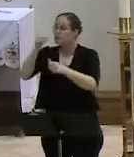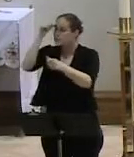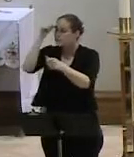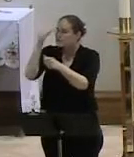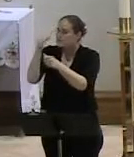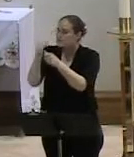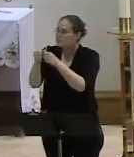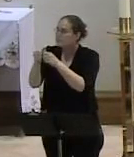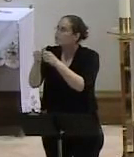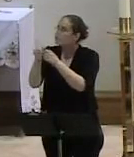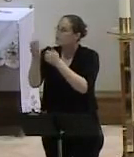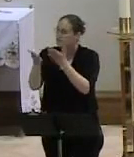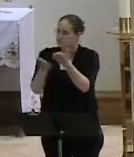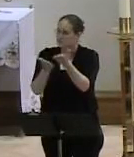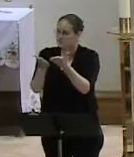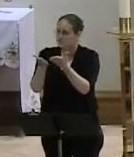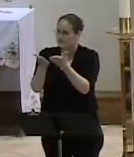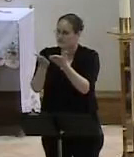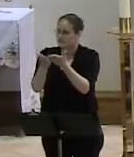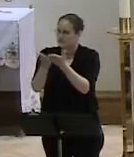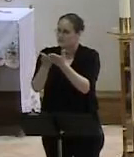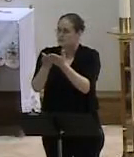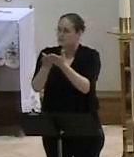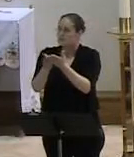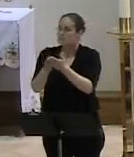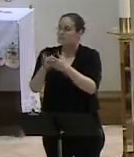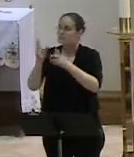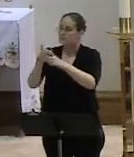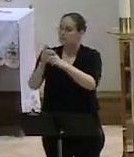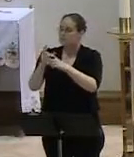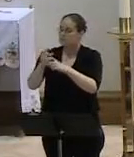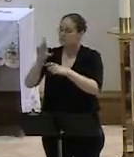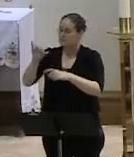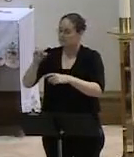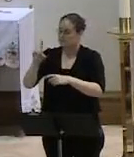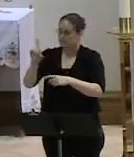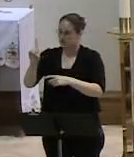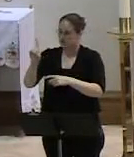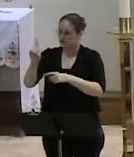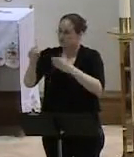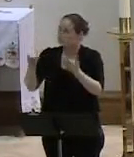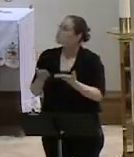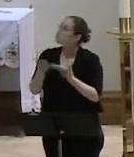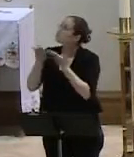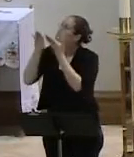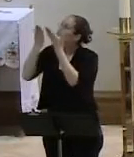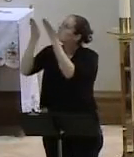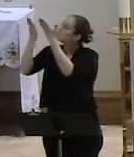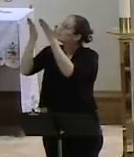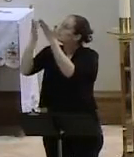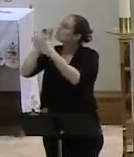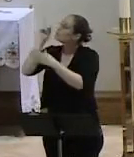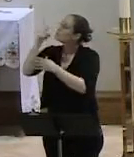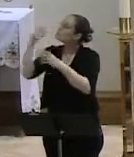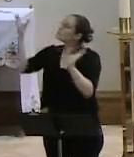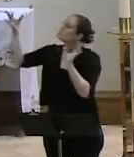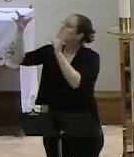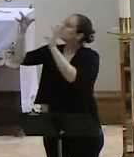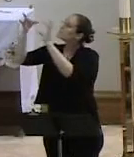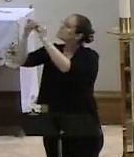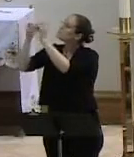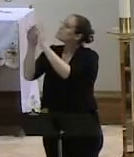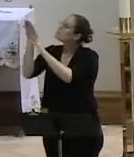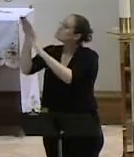servant, Richard Berg, whom you have called from this world to yourself. Grant that he who is united with your